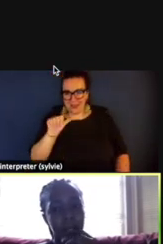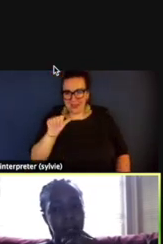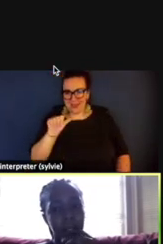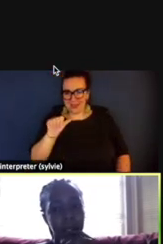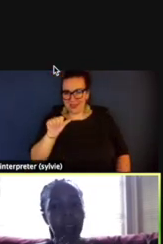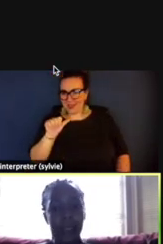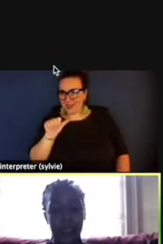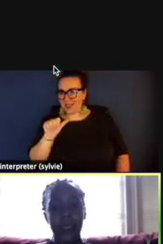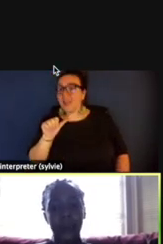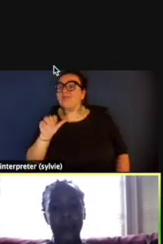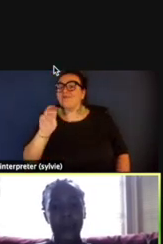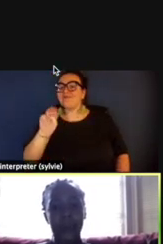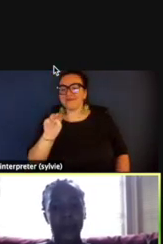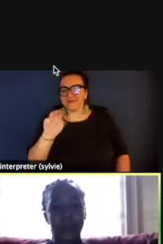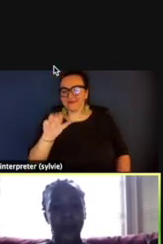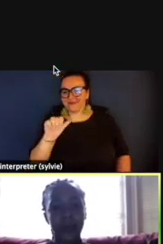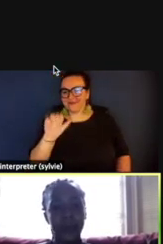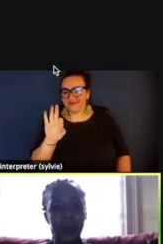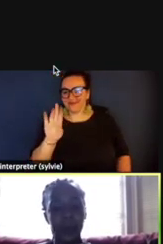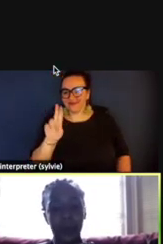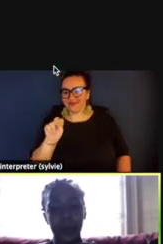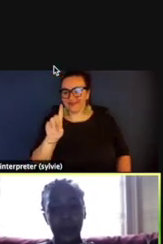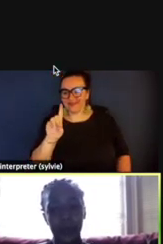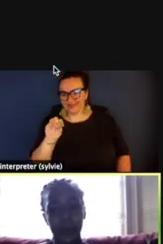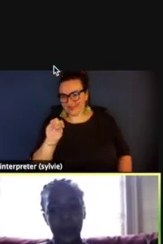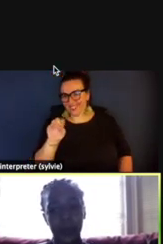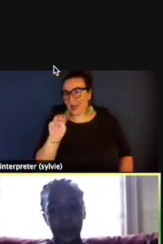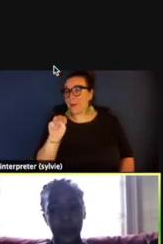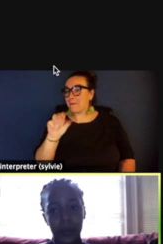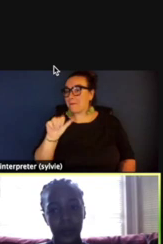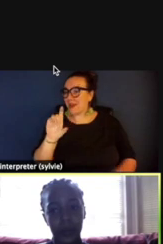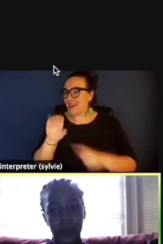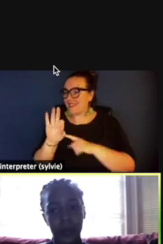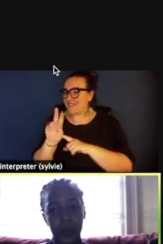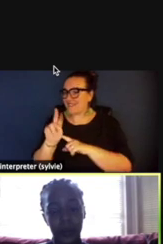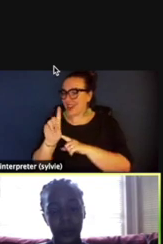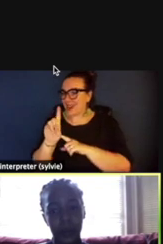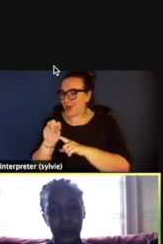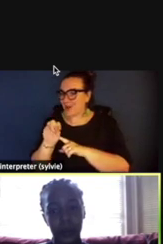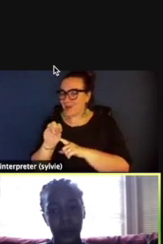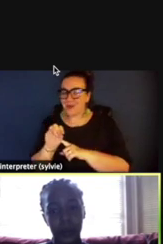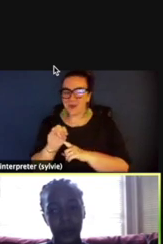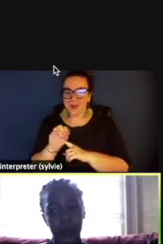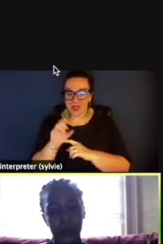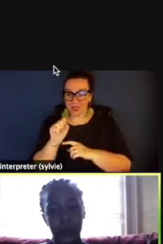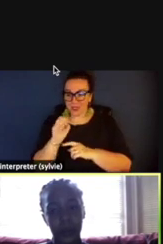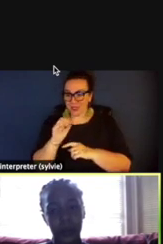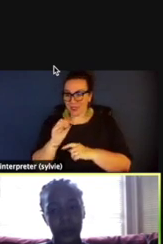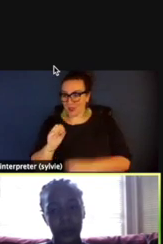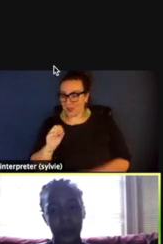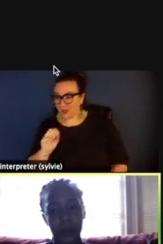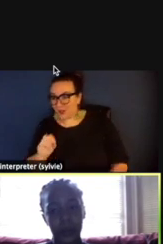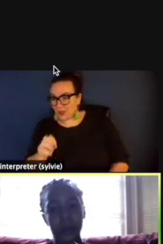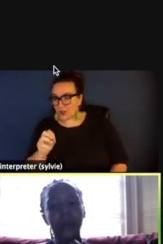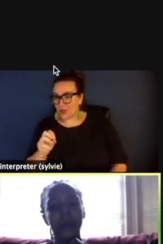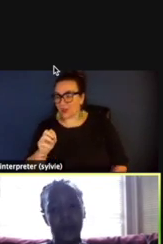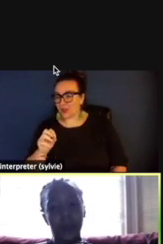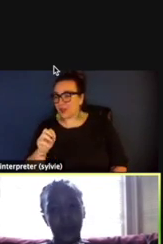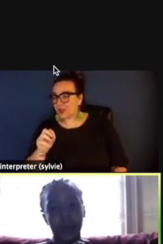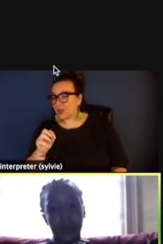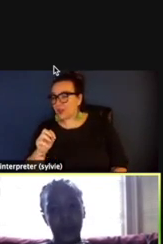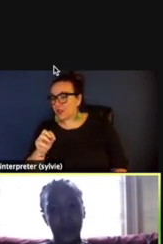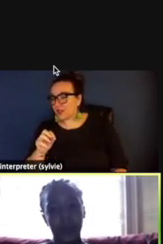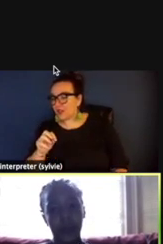M. Yes. So the bishop for DC, for Lutherans,